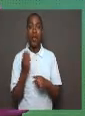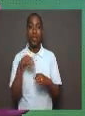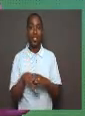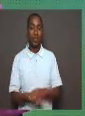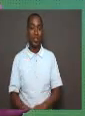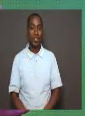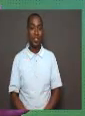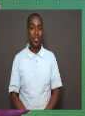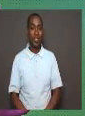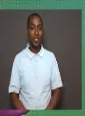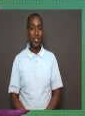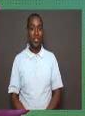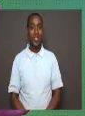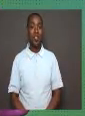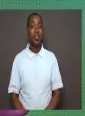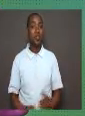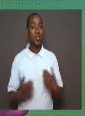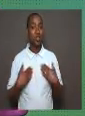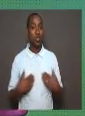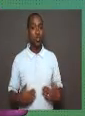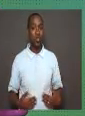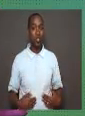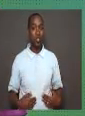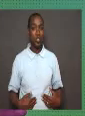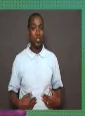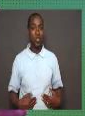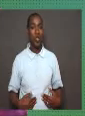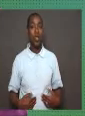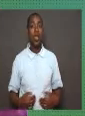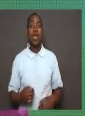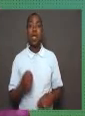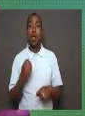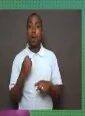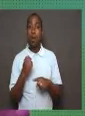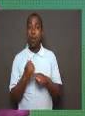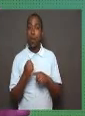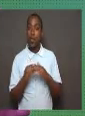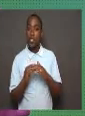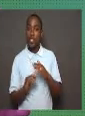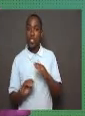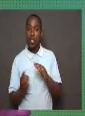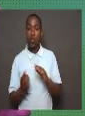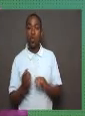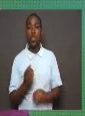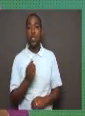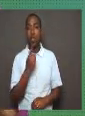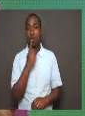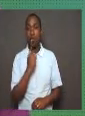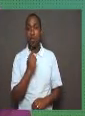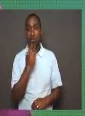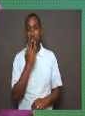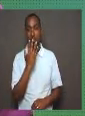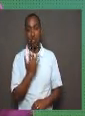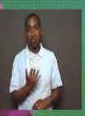Without it, your body will be deficient of red blood cells, and you could